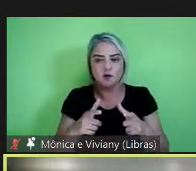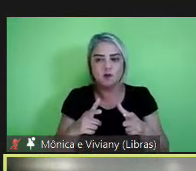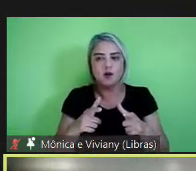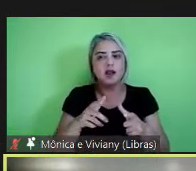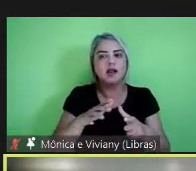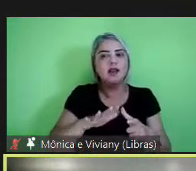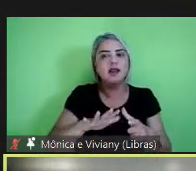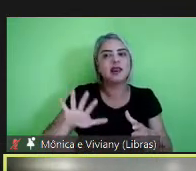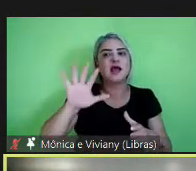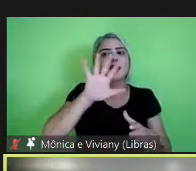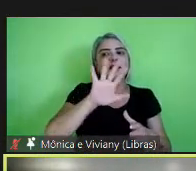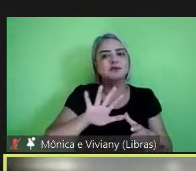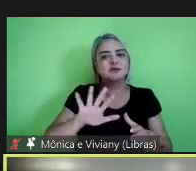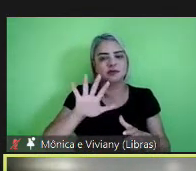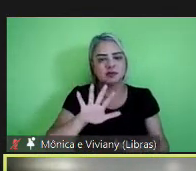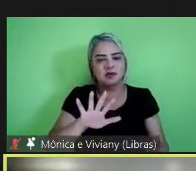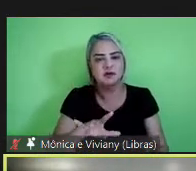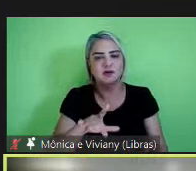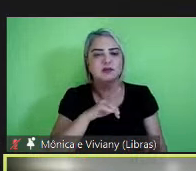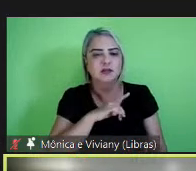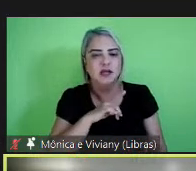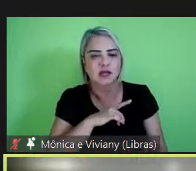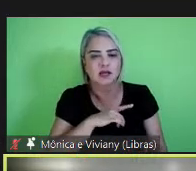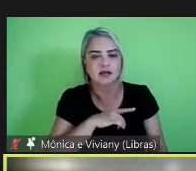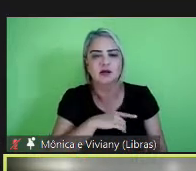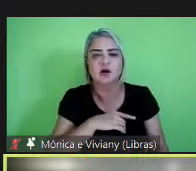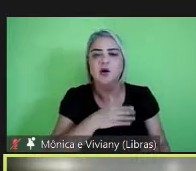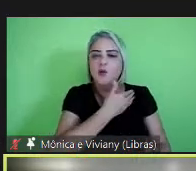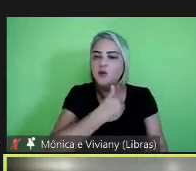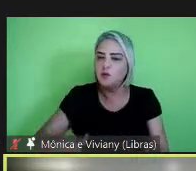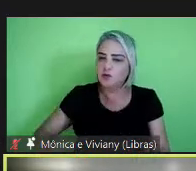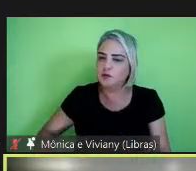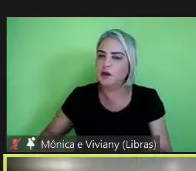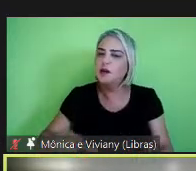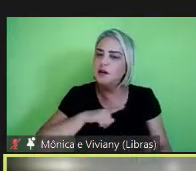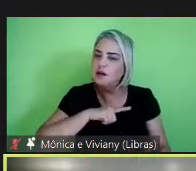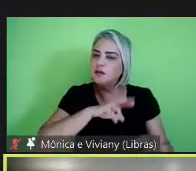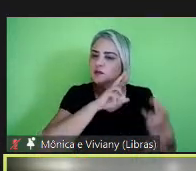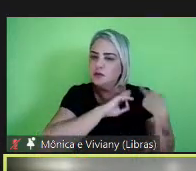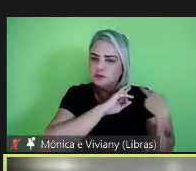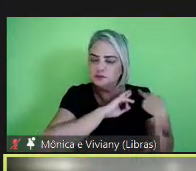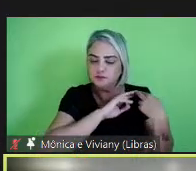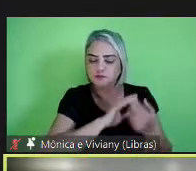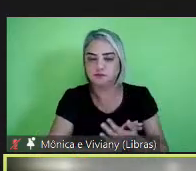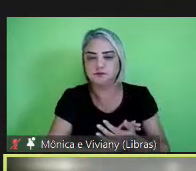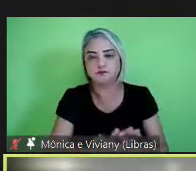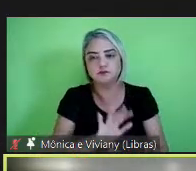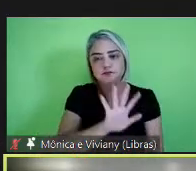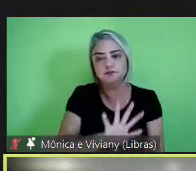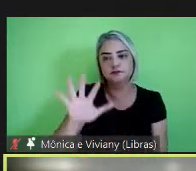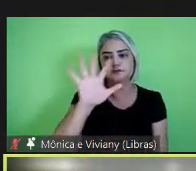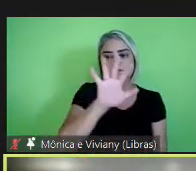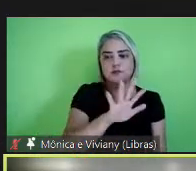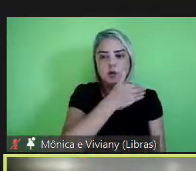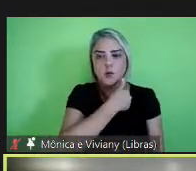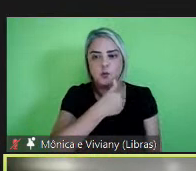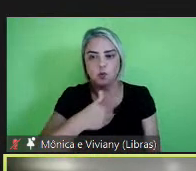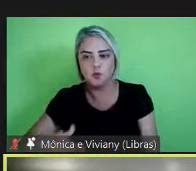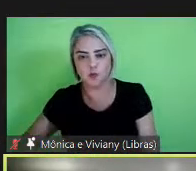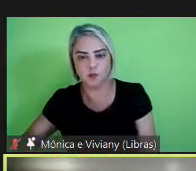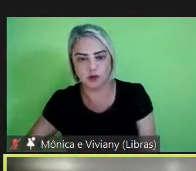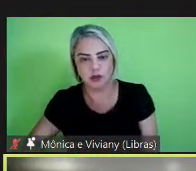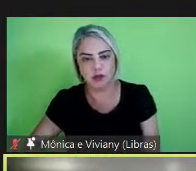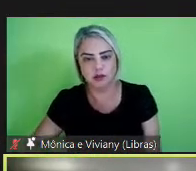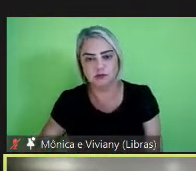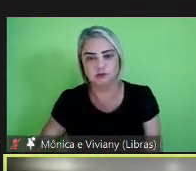take responsibility for this. So at a national level, the government and the National Health Service in England have